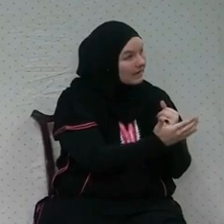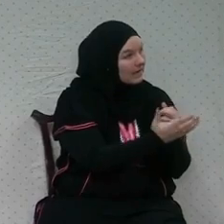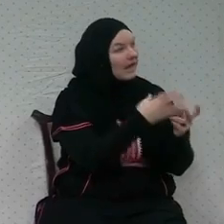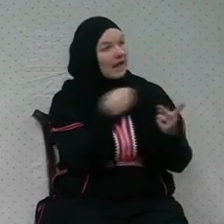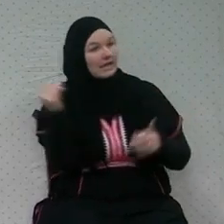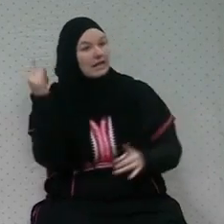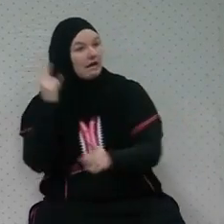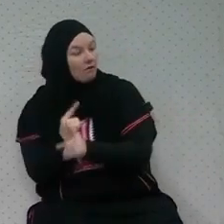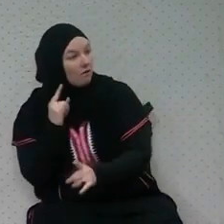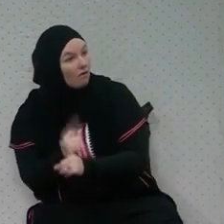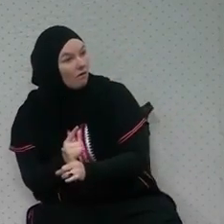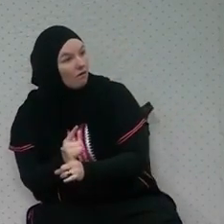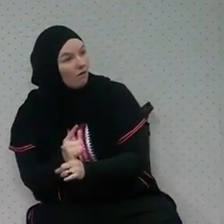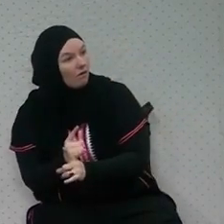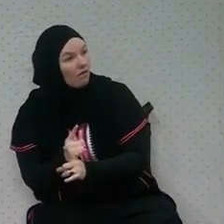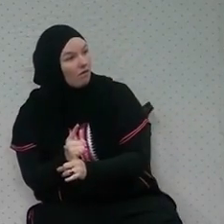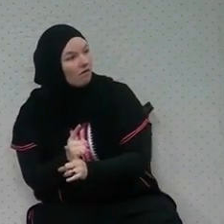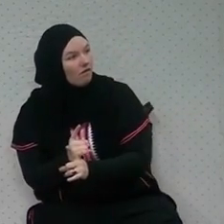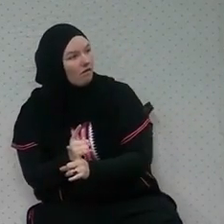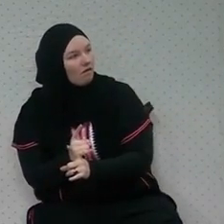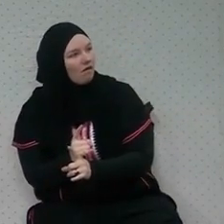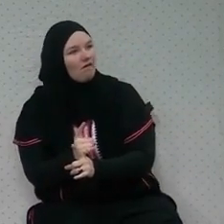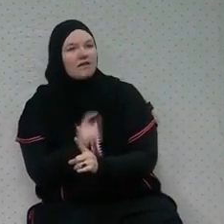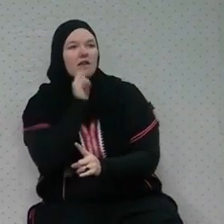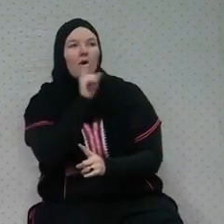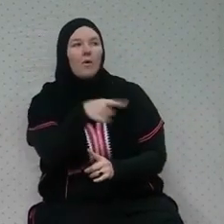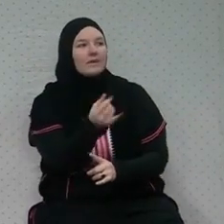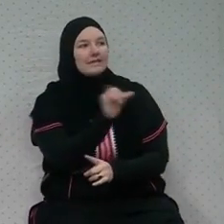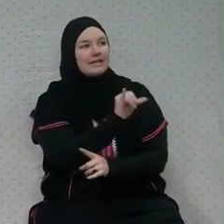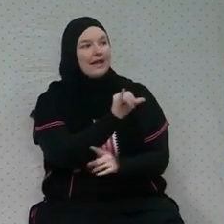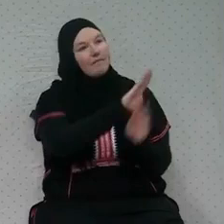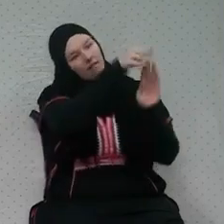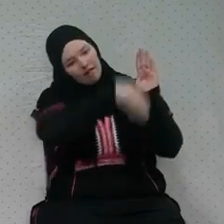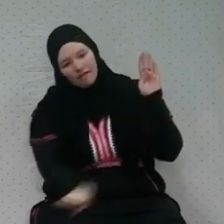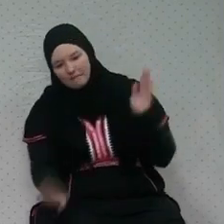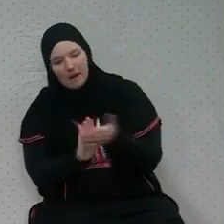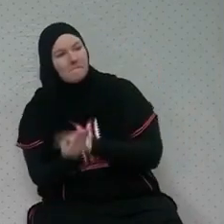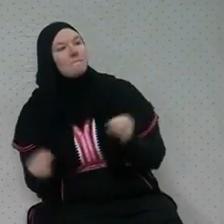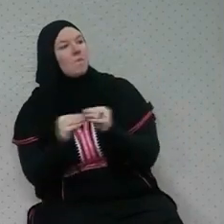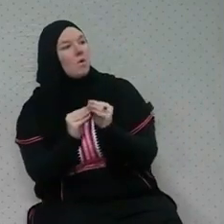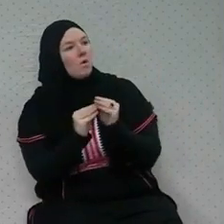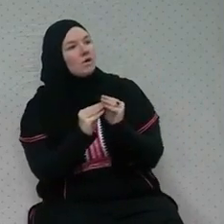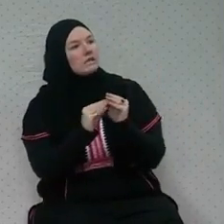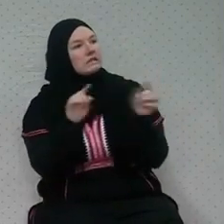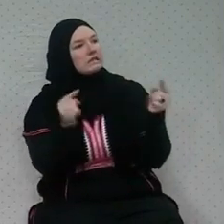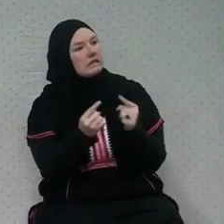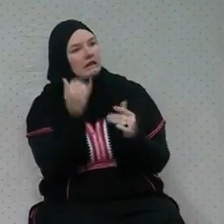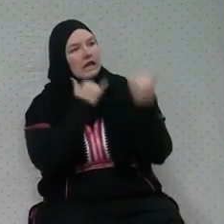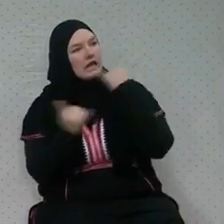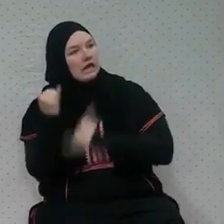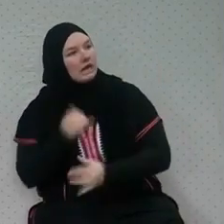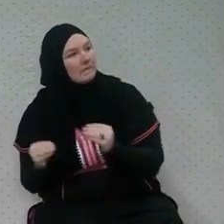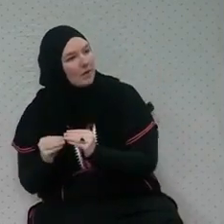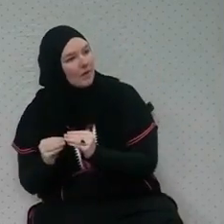alcohol, they are not only a slippery slope to more sins, but they are so